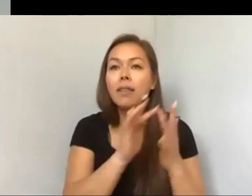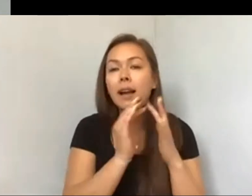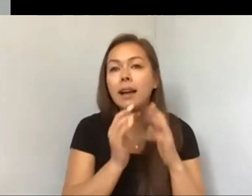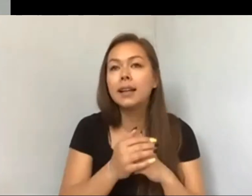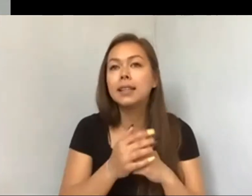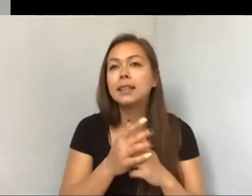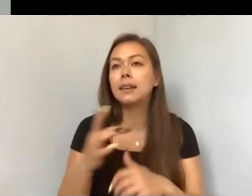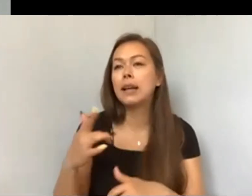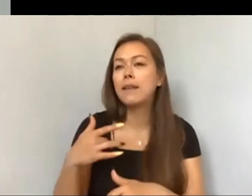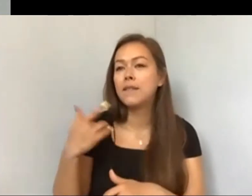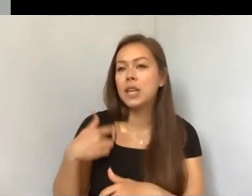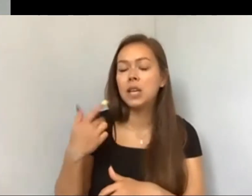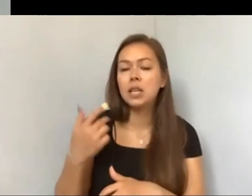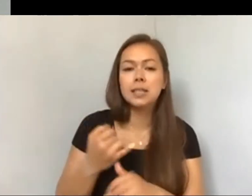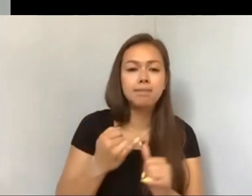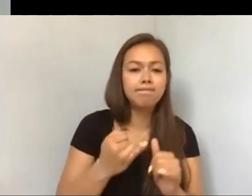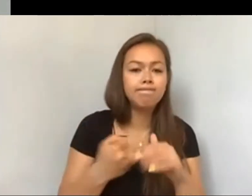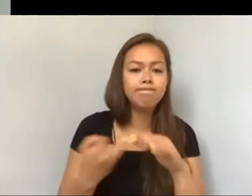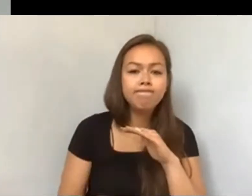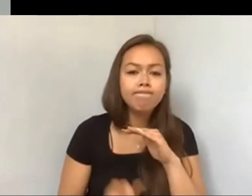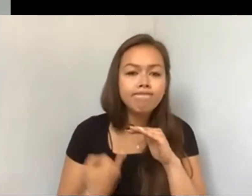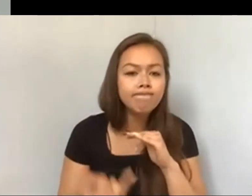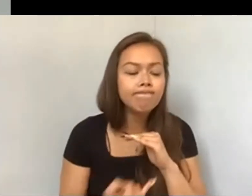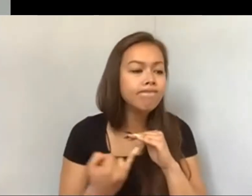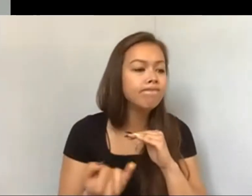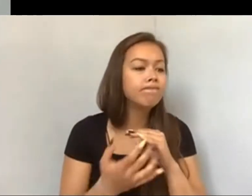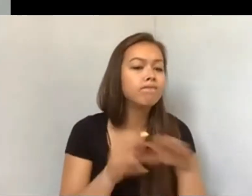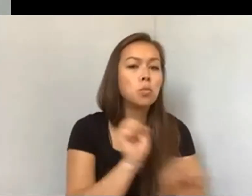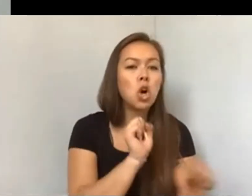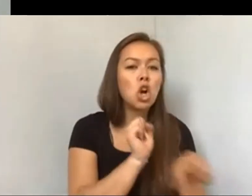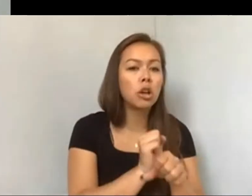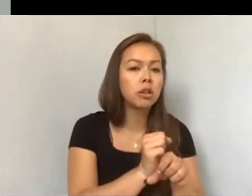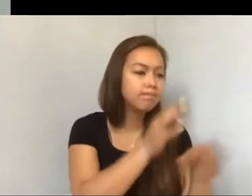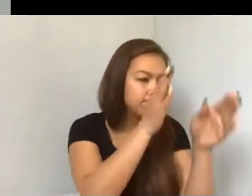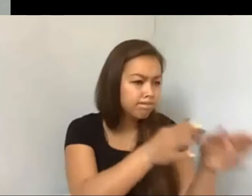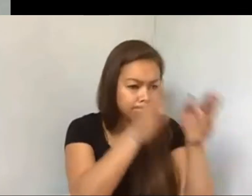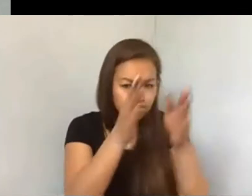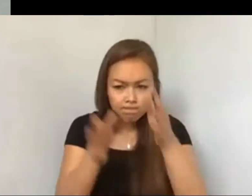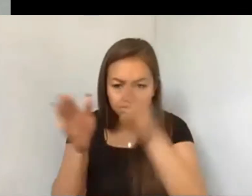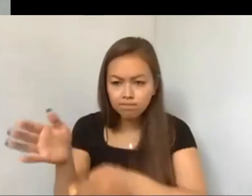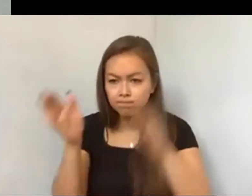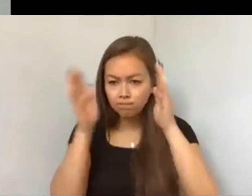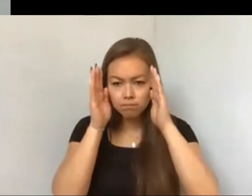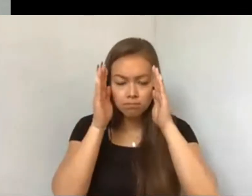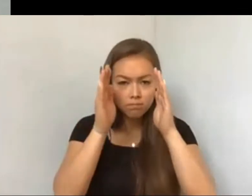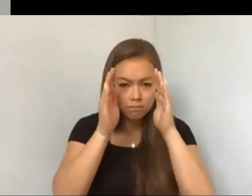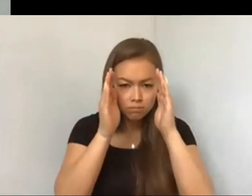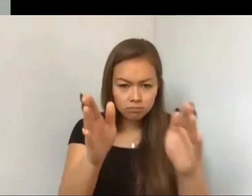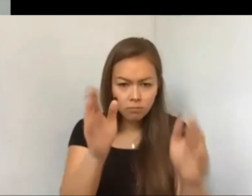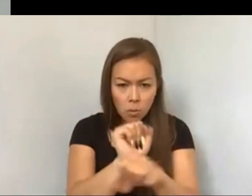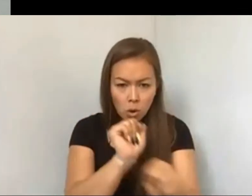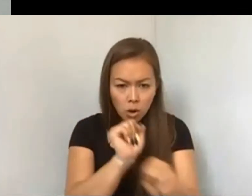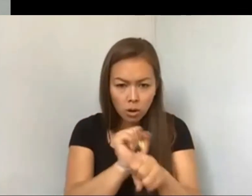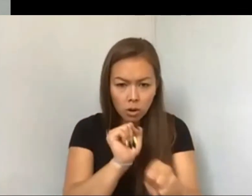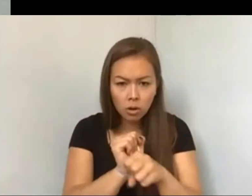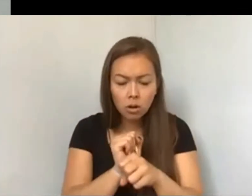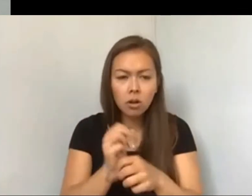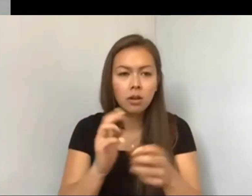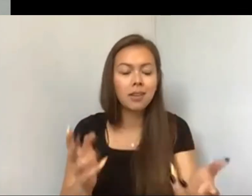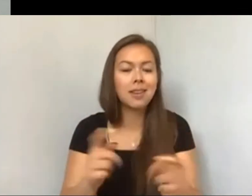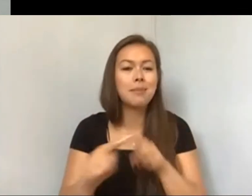working very independently. But I think what these digital tools that have been so generously collected